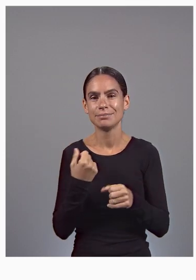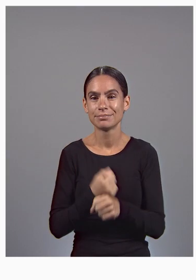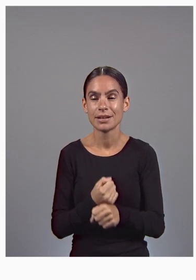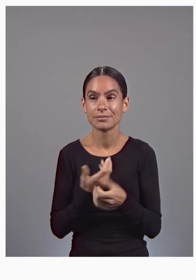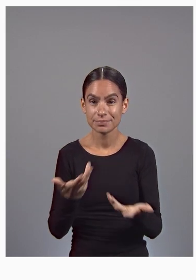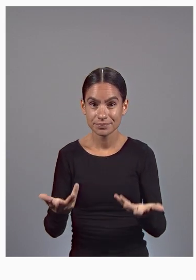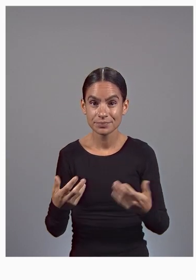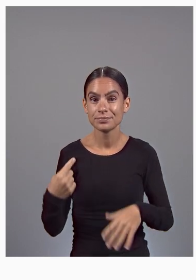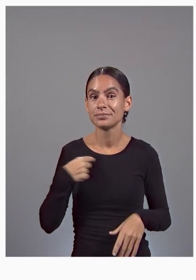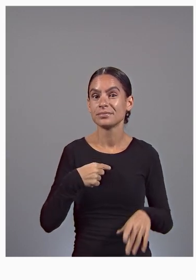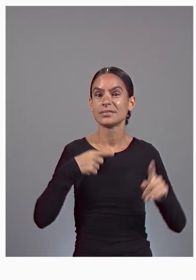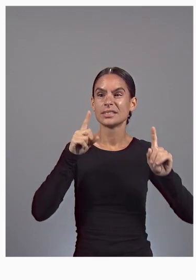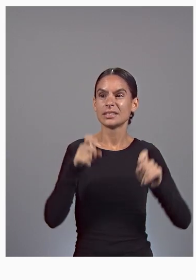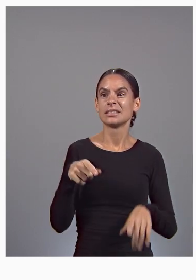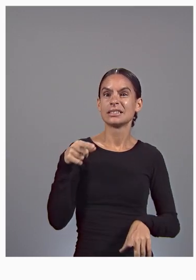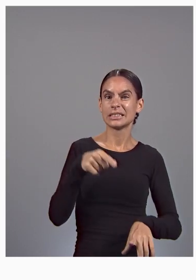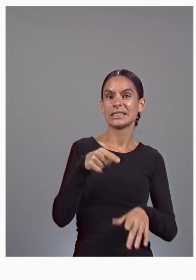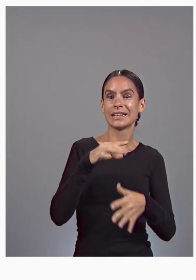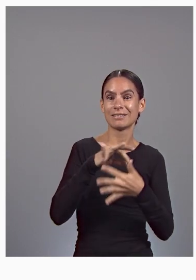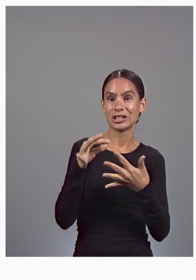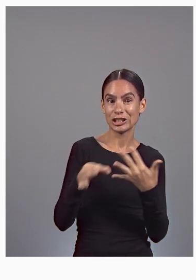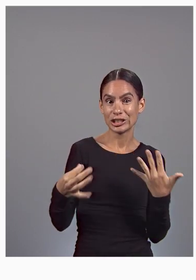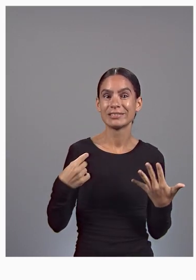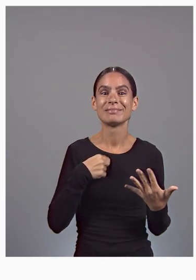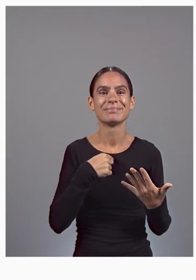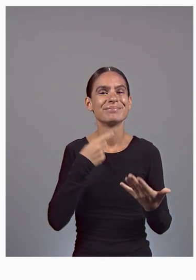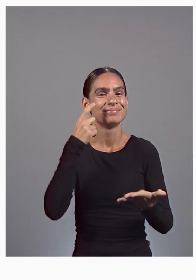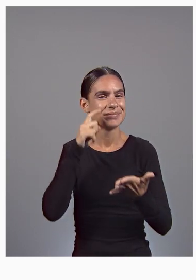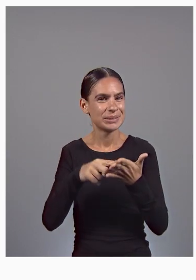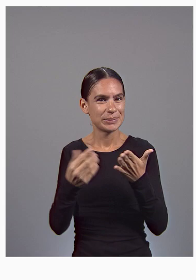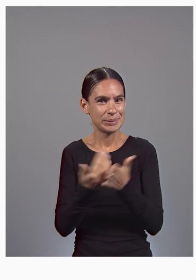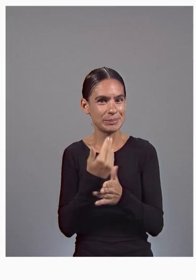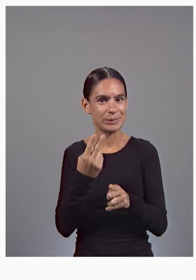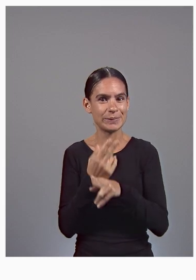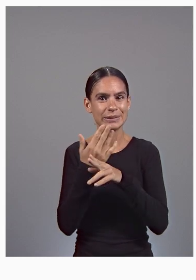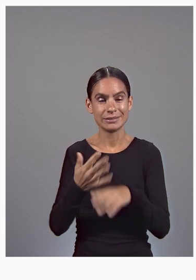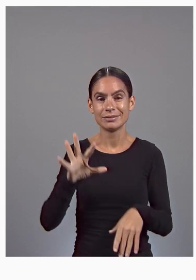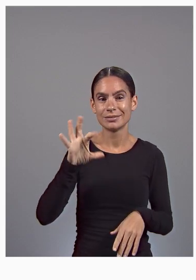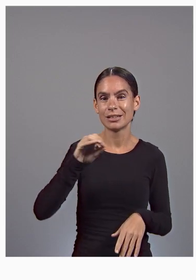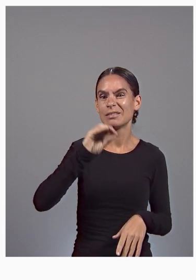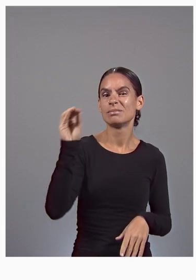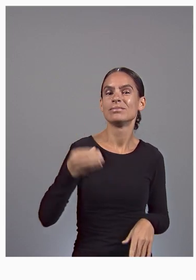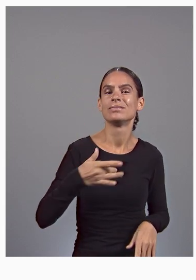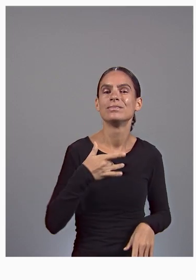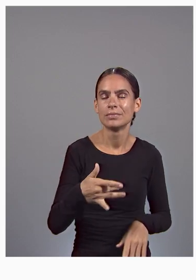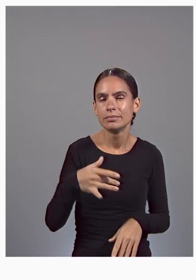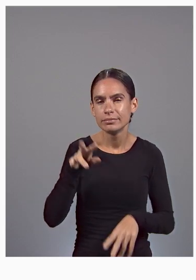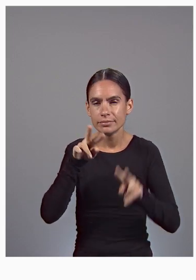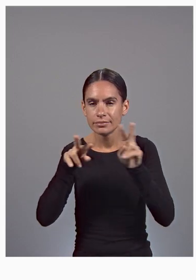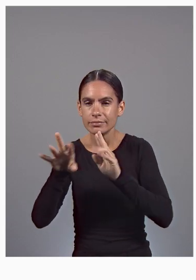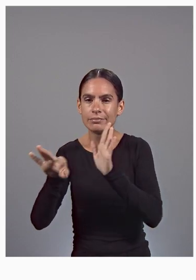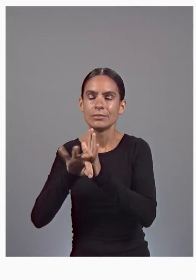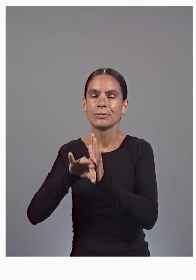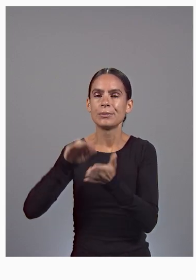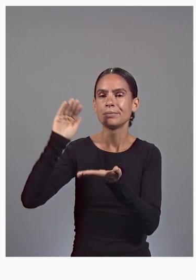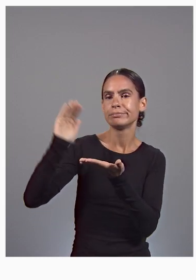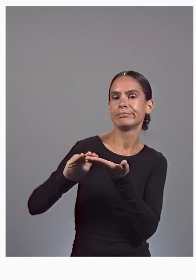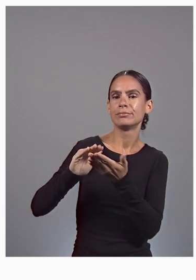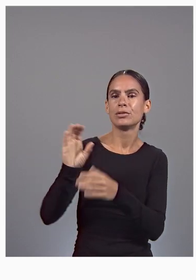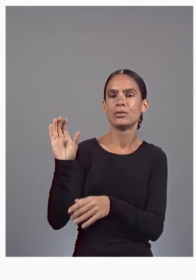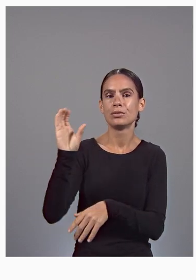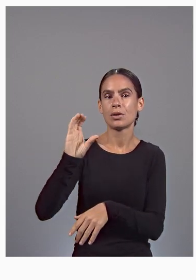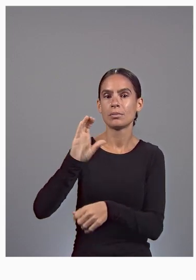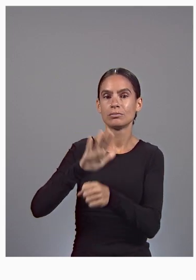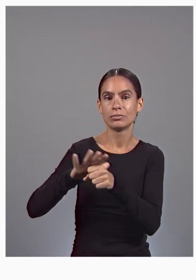we noticed new users were 50% more likely to choose a low-carbon region when they saw the icon. And